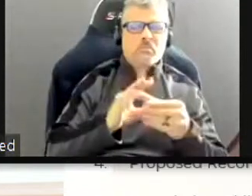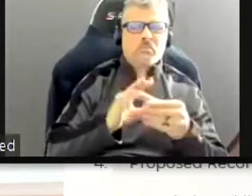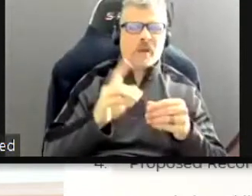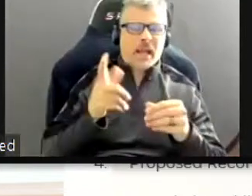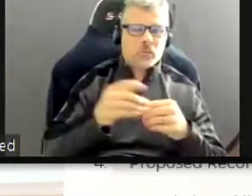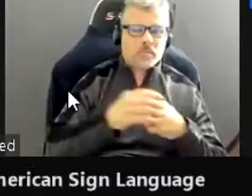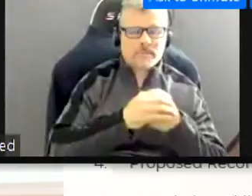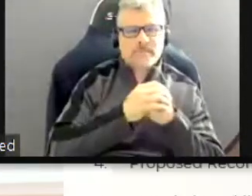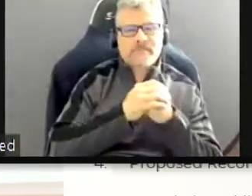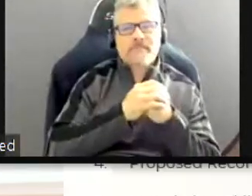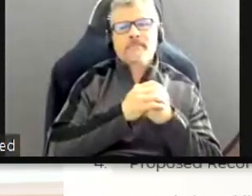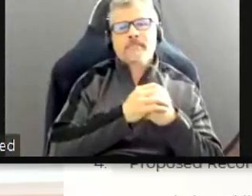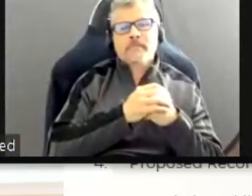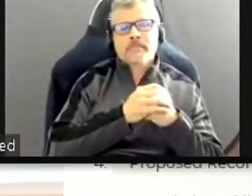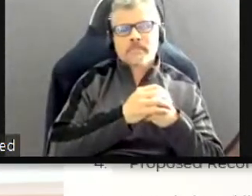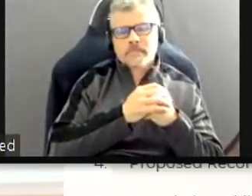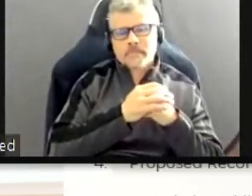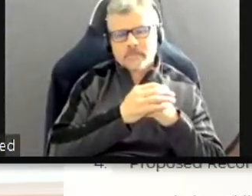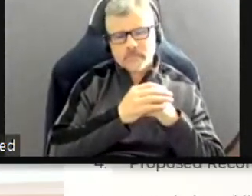meeting.